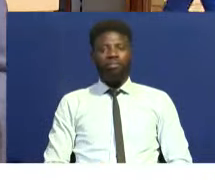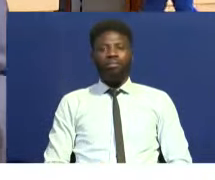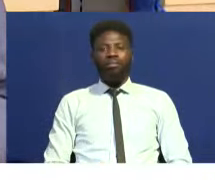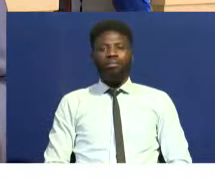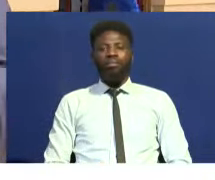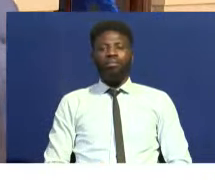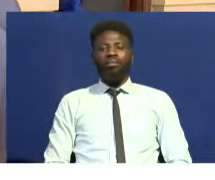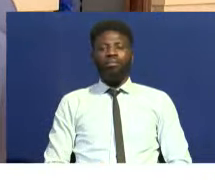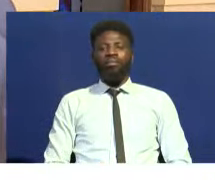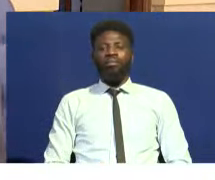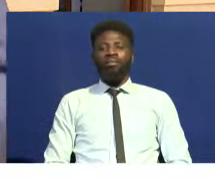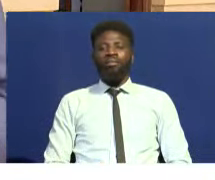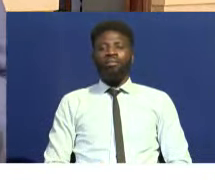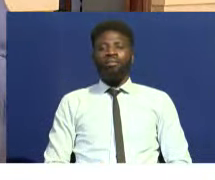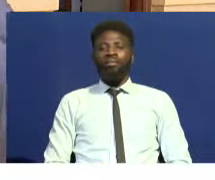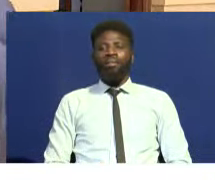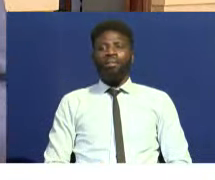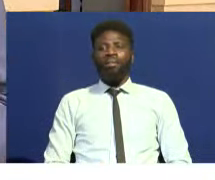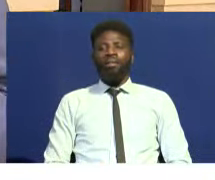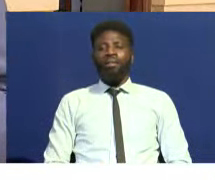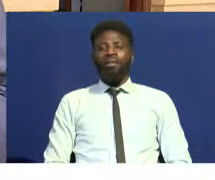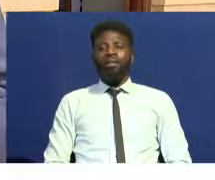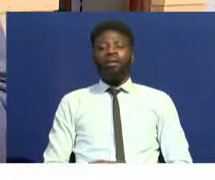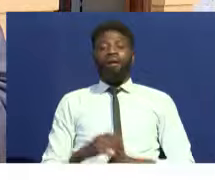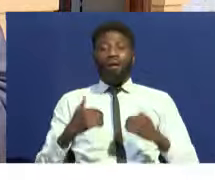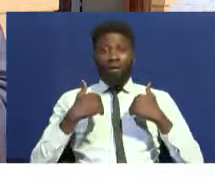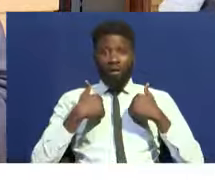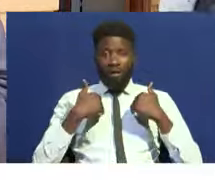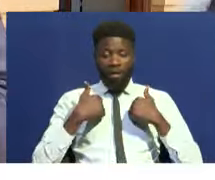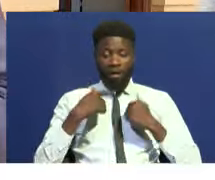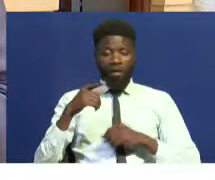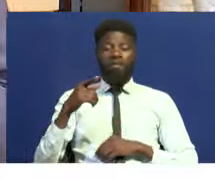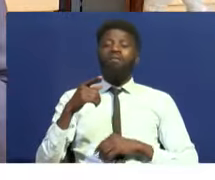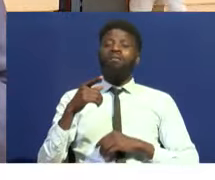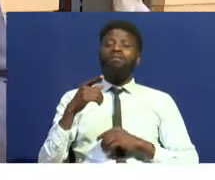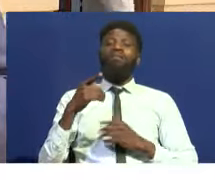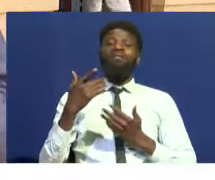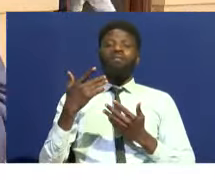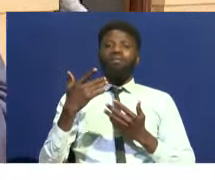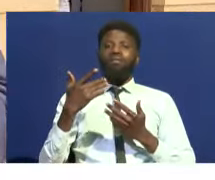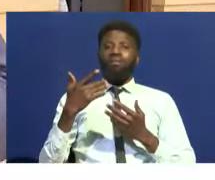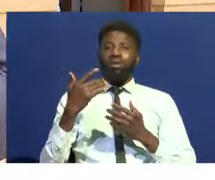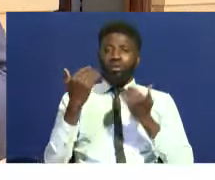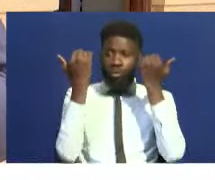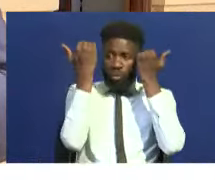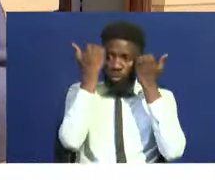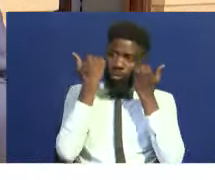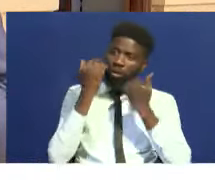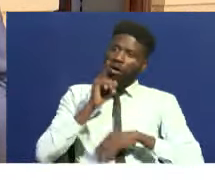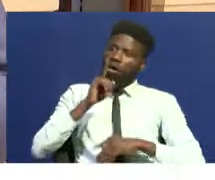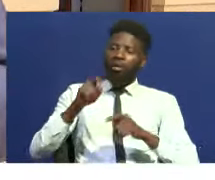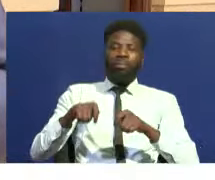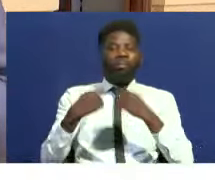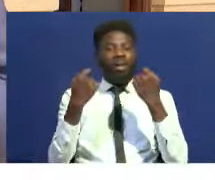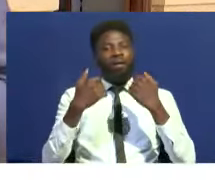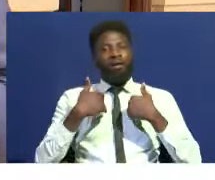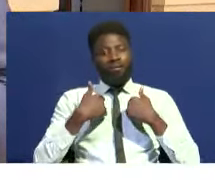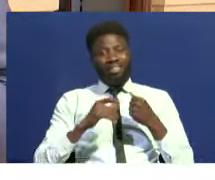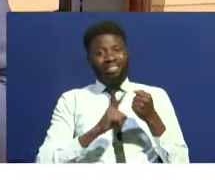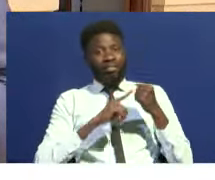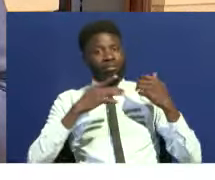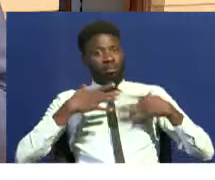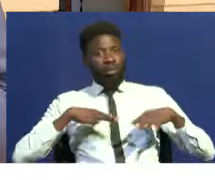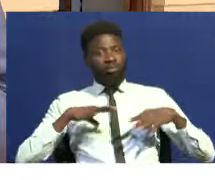of contempt of court charges, obviously for failing to produce the 6 abductees before court. The orders